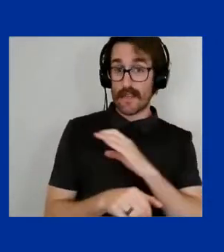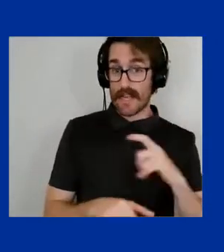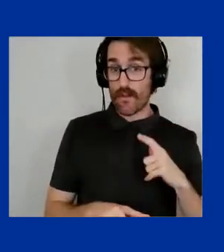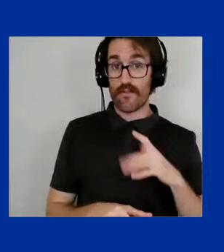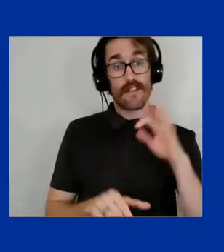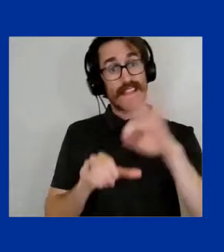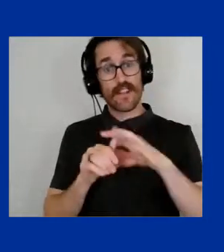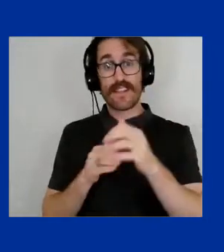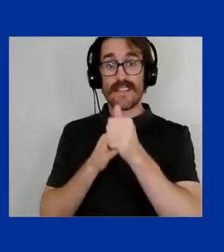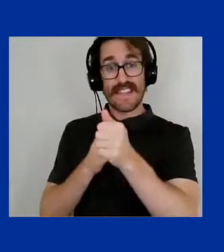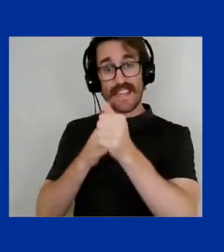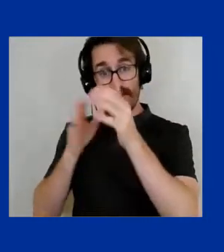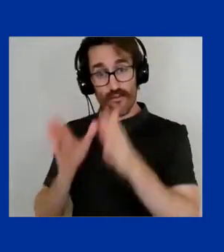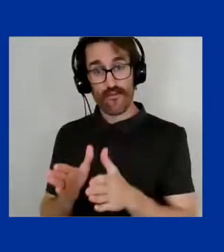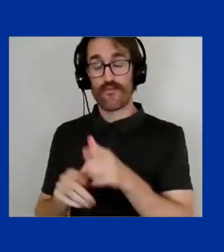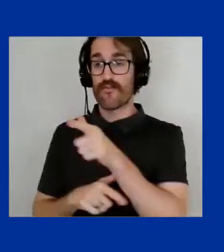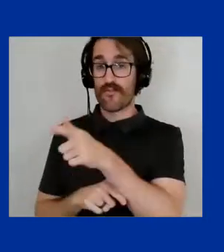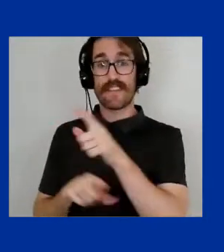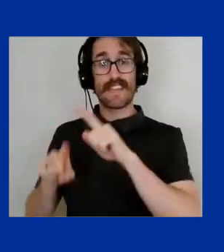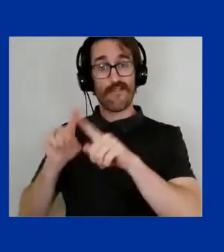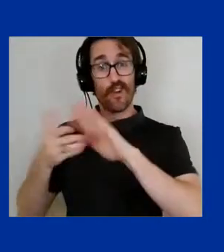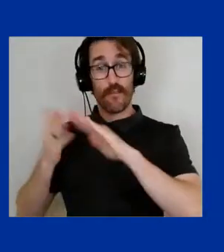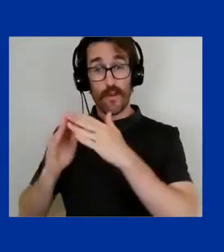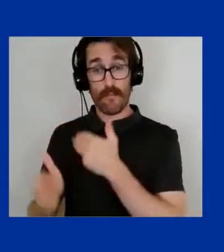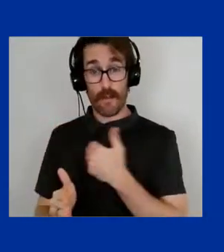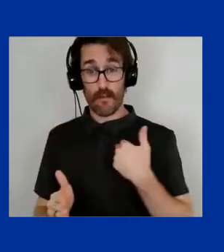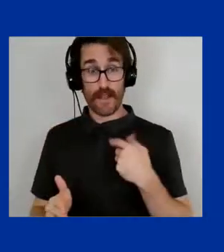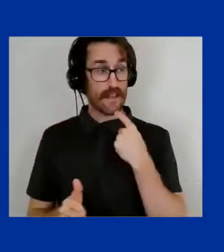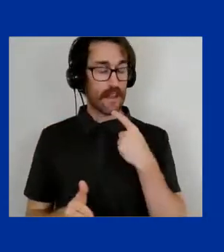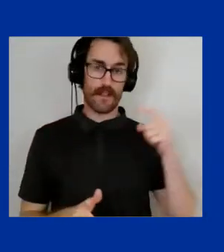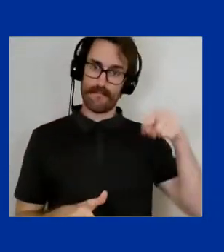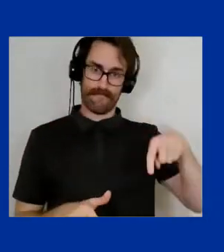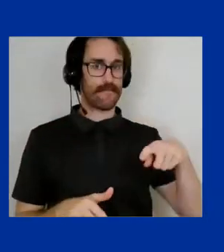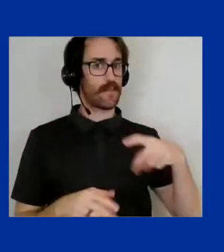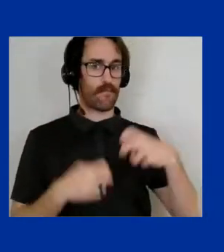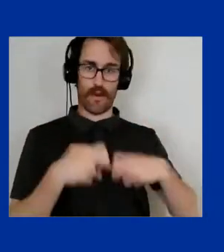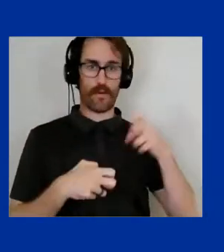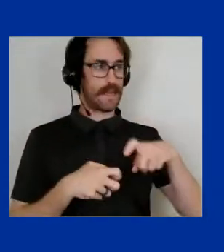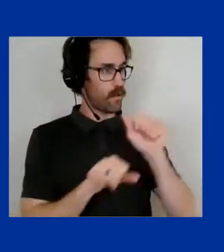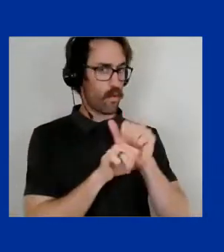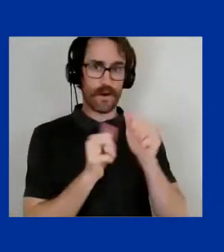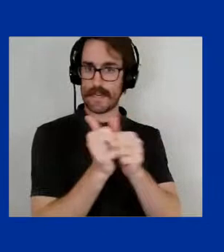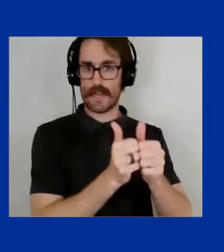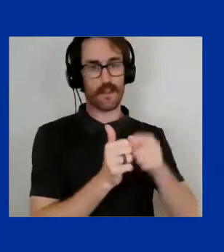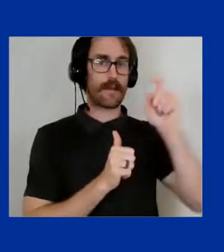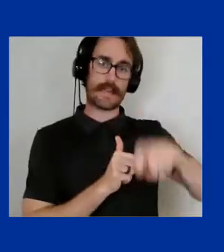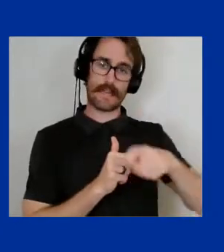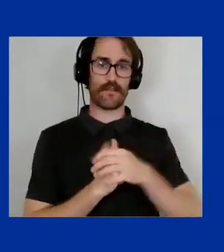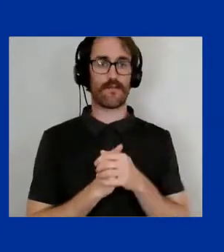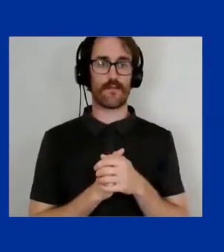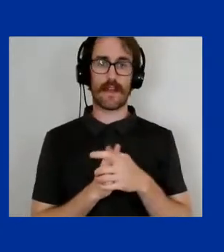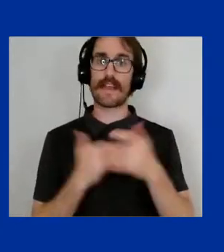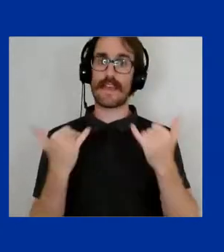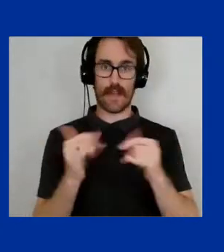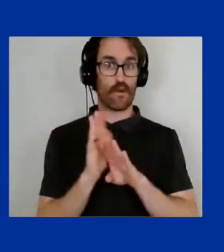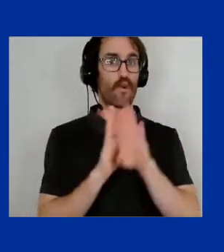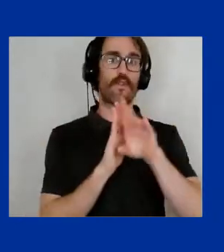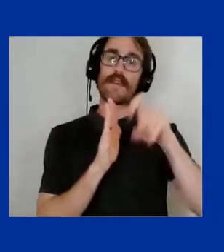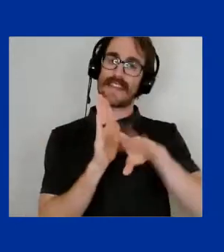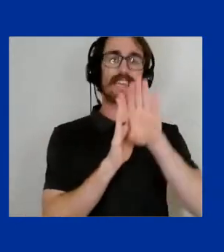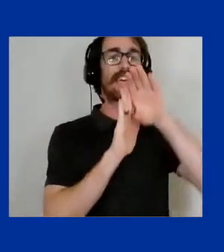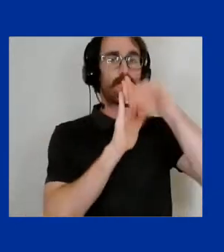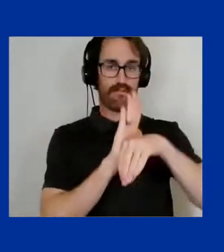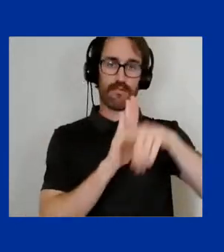to lend their voice to say, we have a problem here, and we all need to work together to make a difference and bend this now.